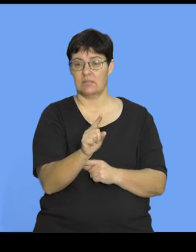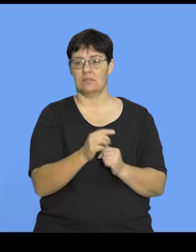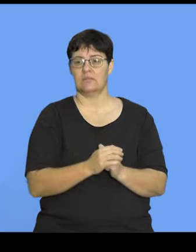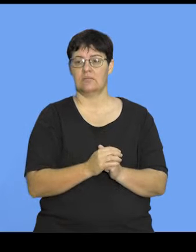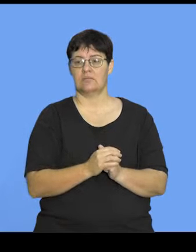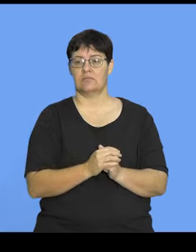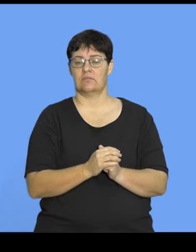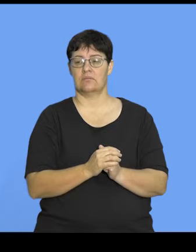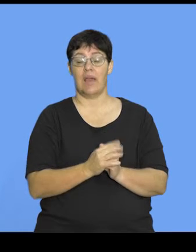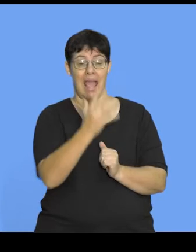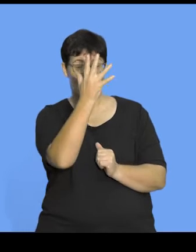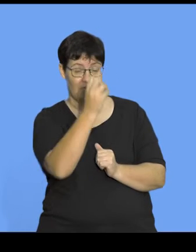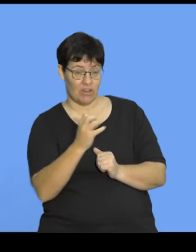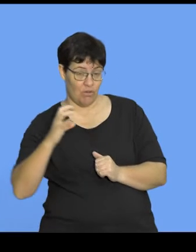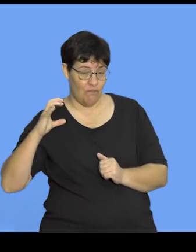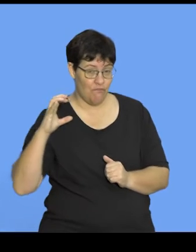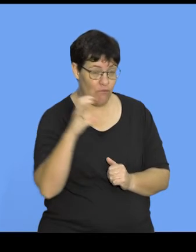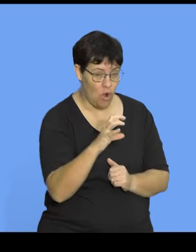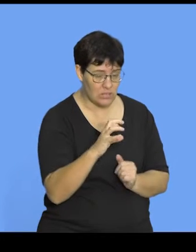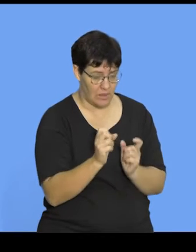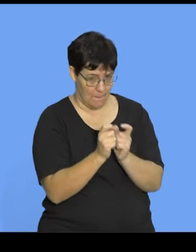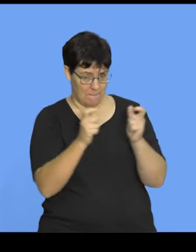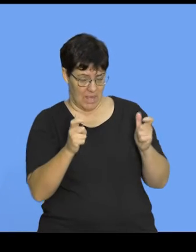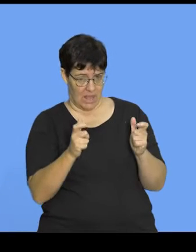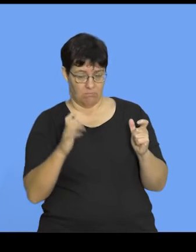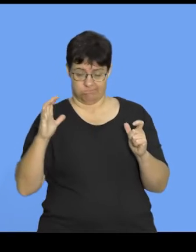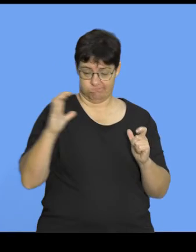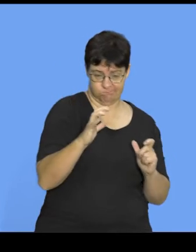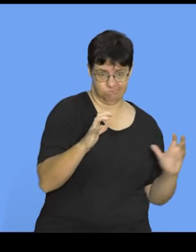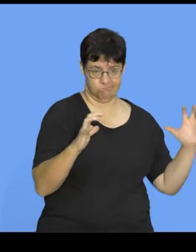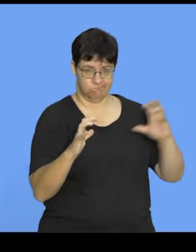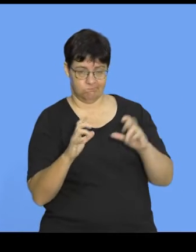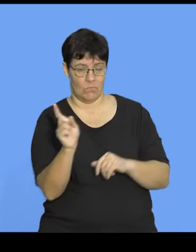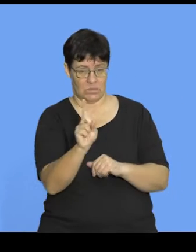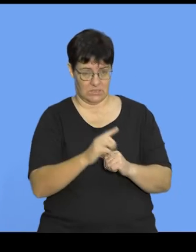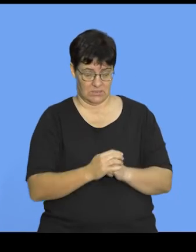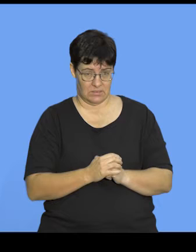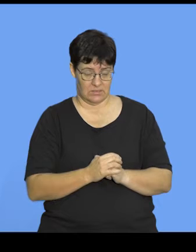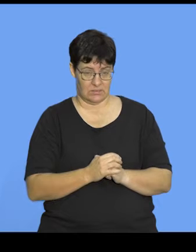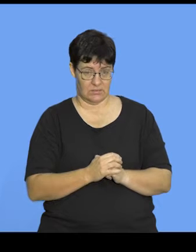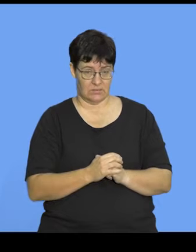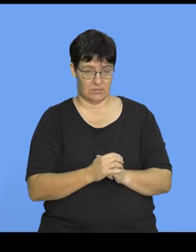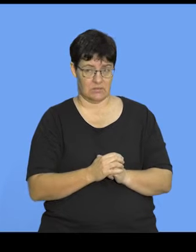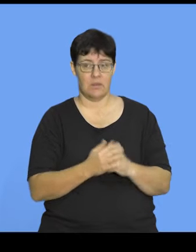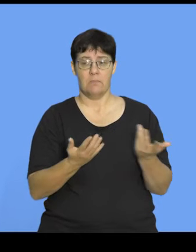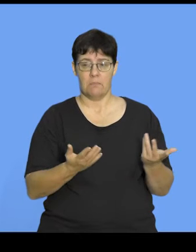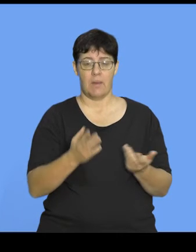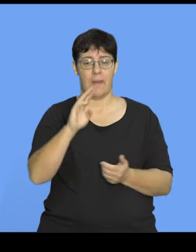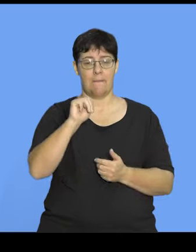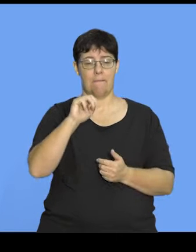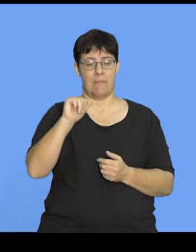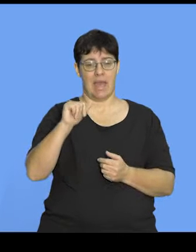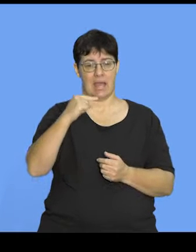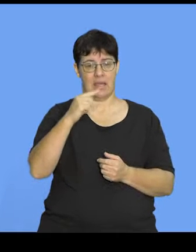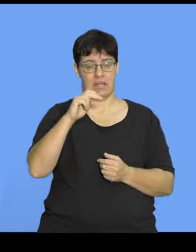magnitude of the gravitational force that they exert on each other. Magnitude means it can only